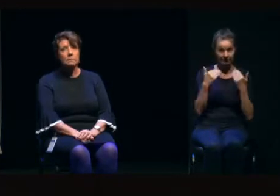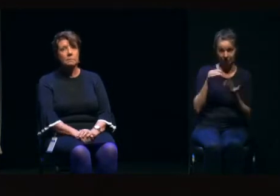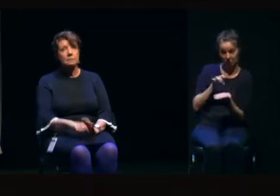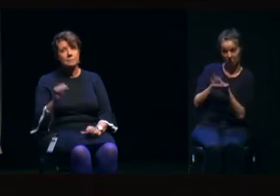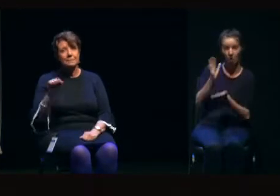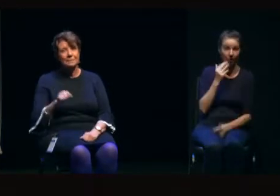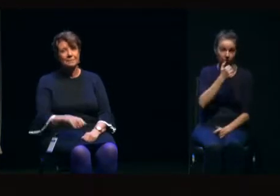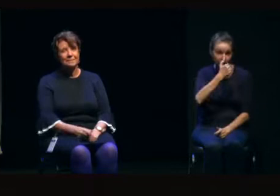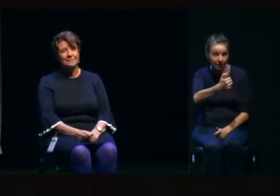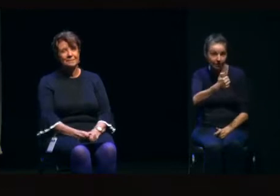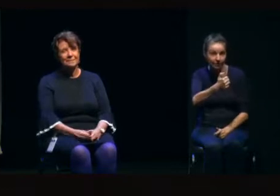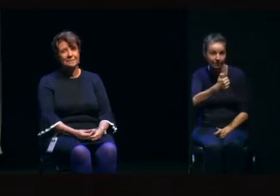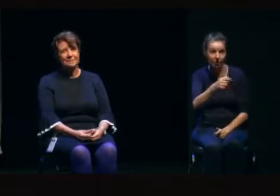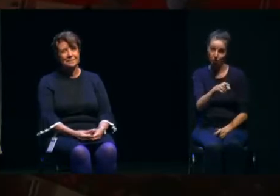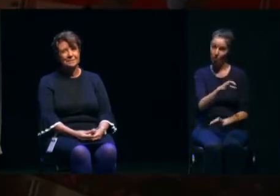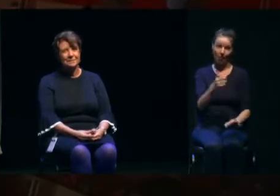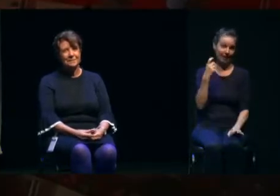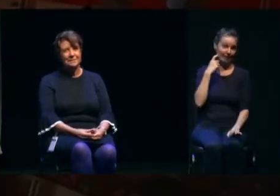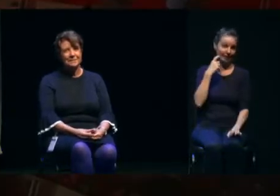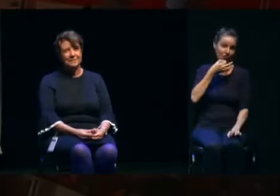you were not an easy child.